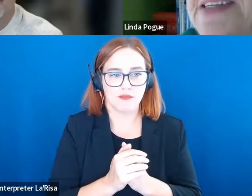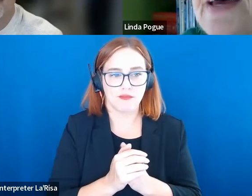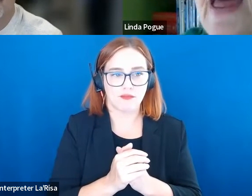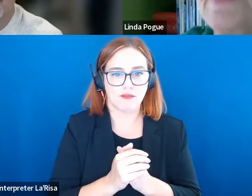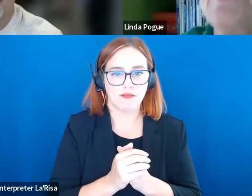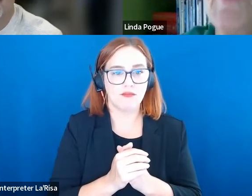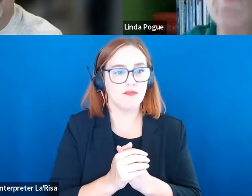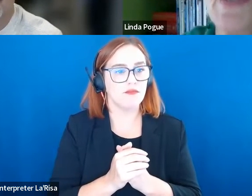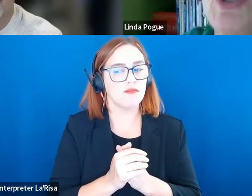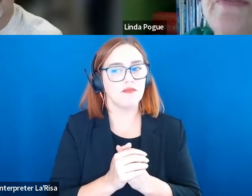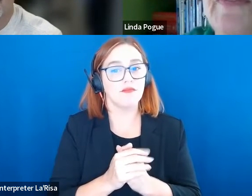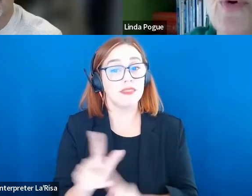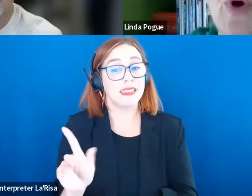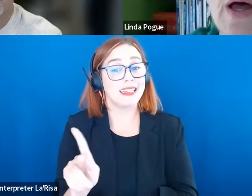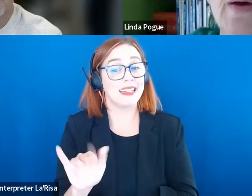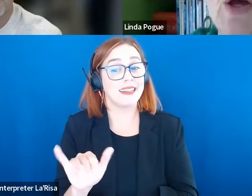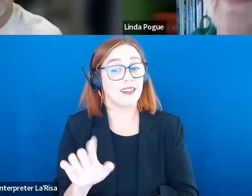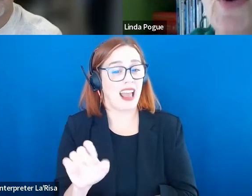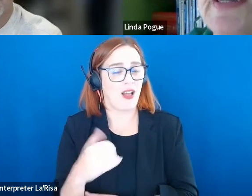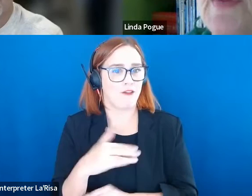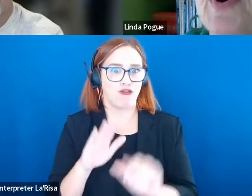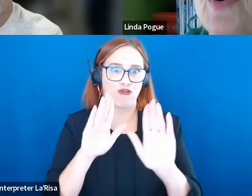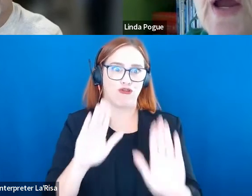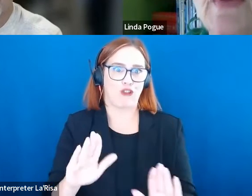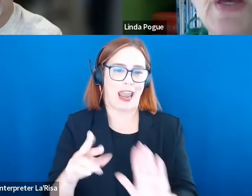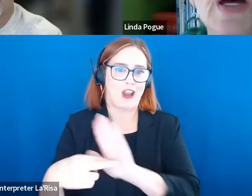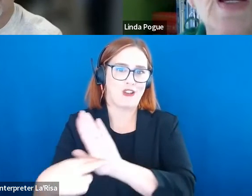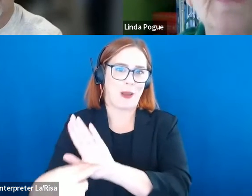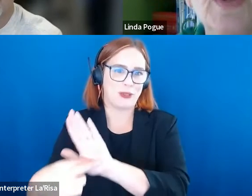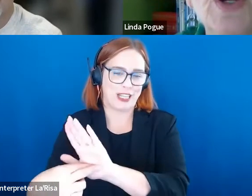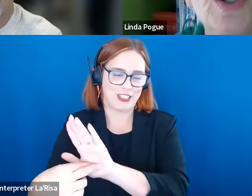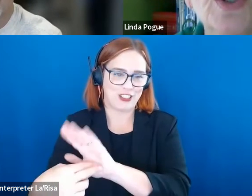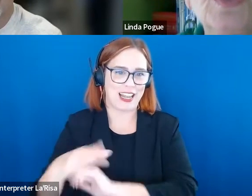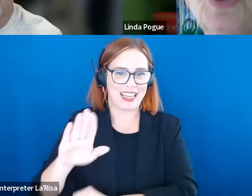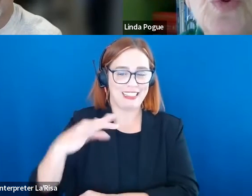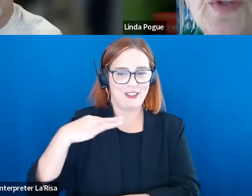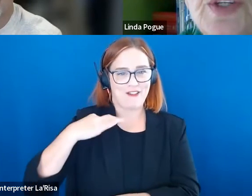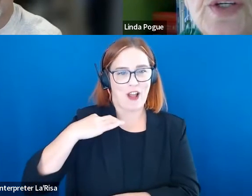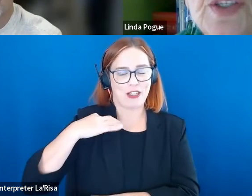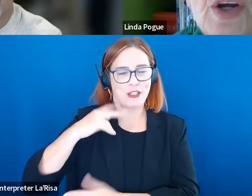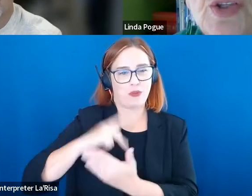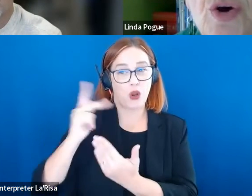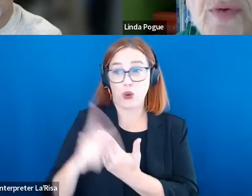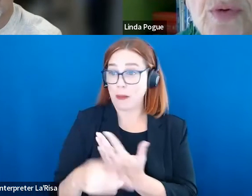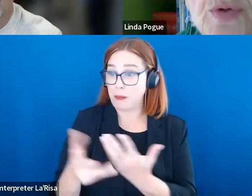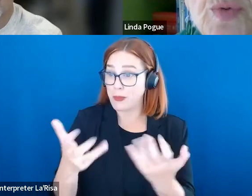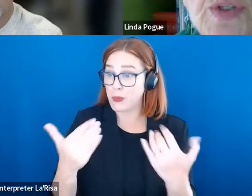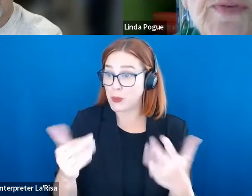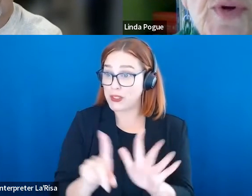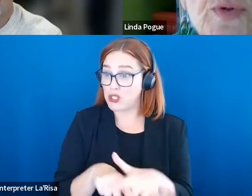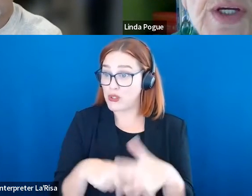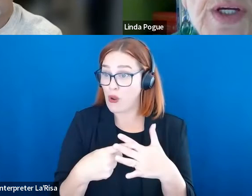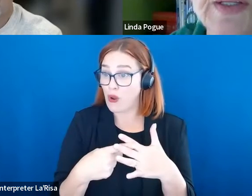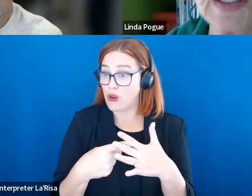Kyle has an excellent reputation for his volunteer program. do you want to start off, or do you